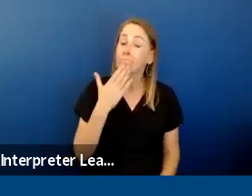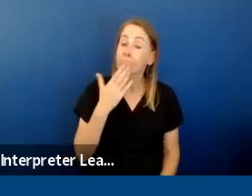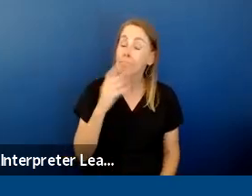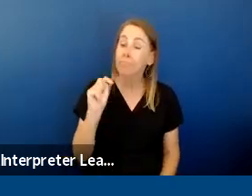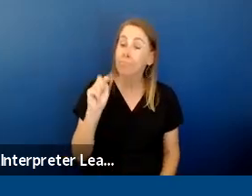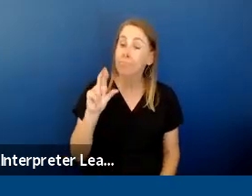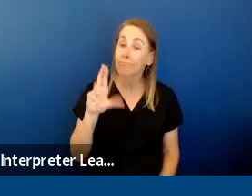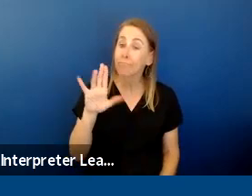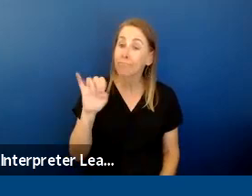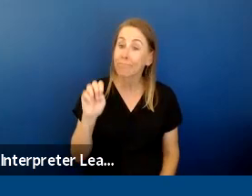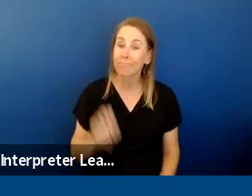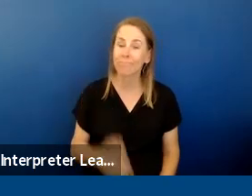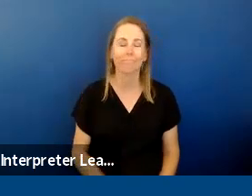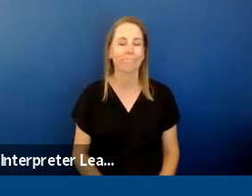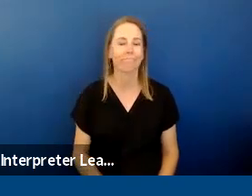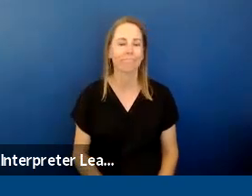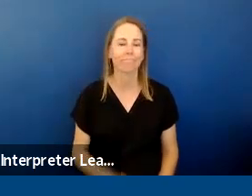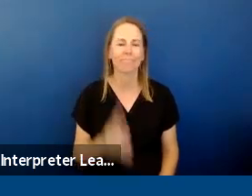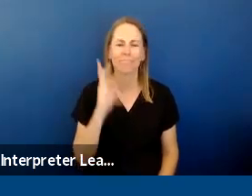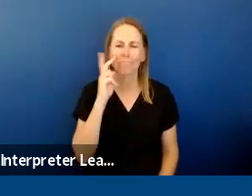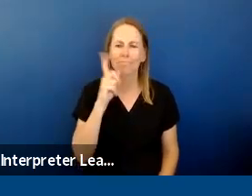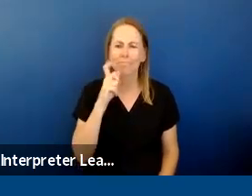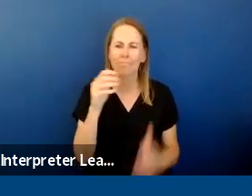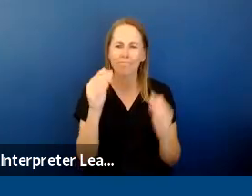but there's lots of papers and research out there.